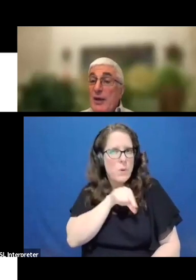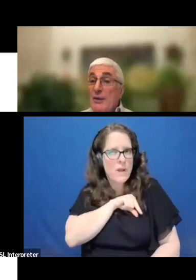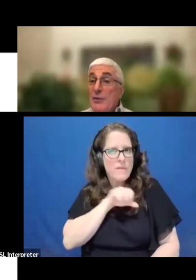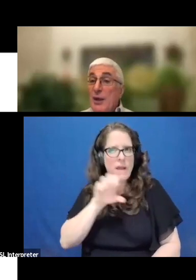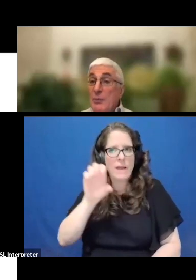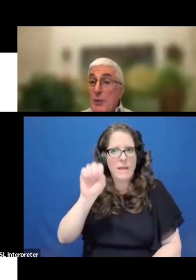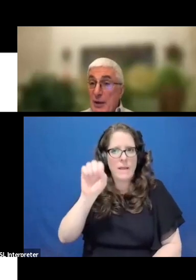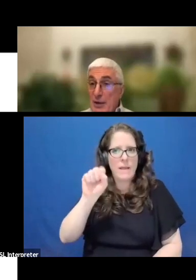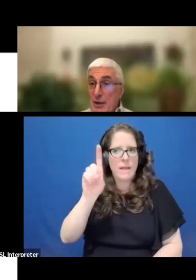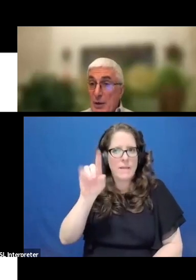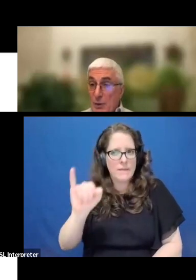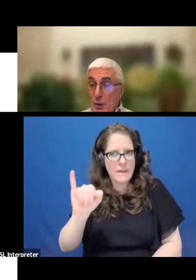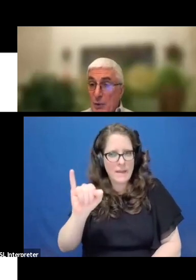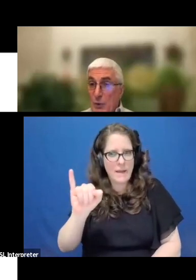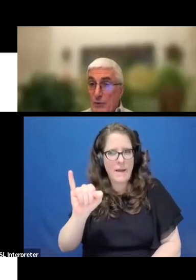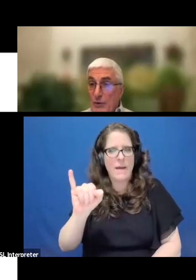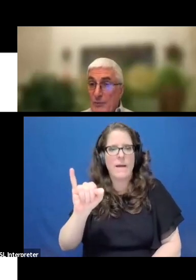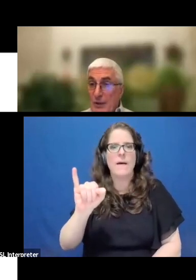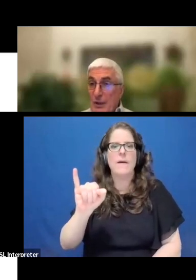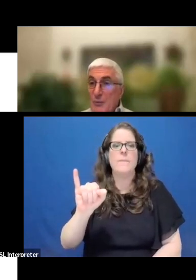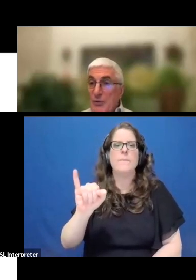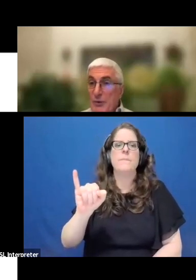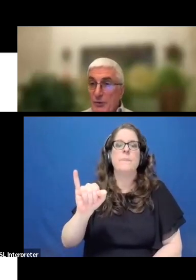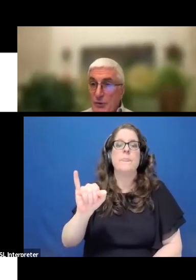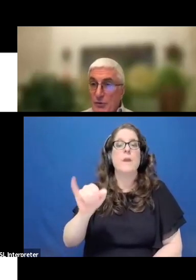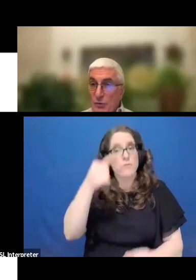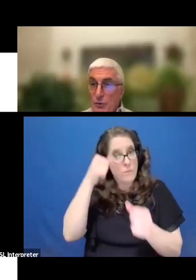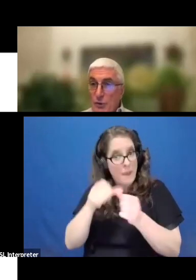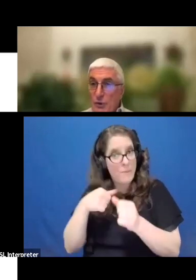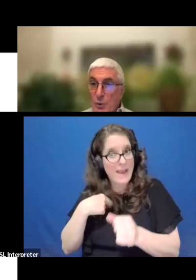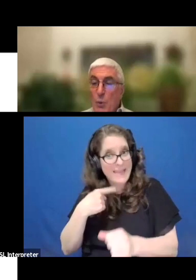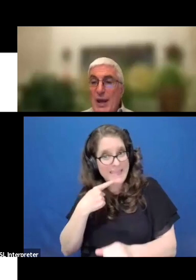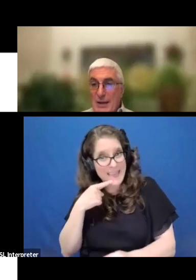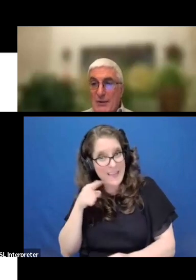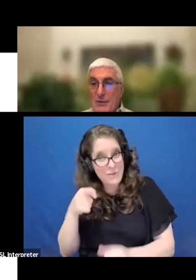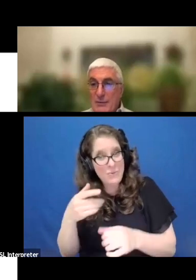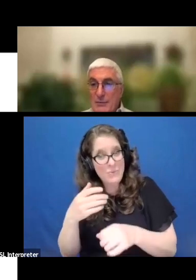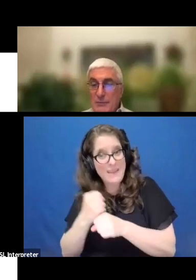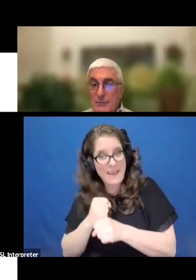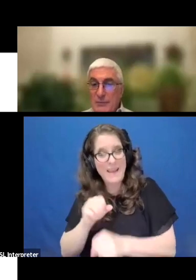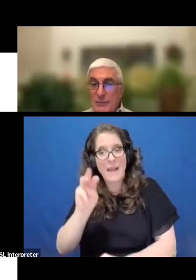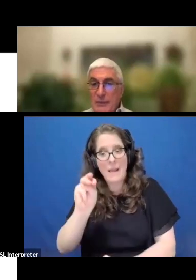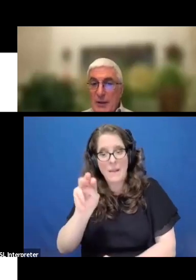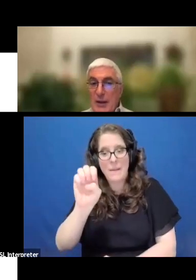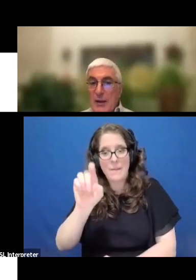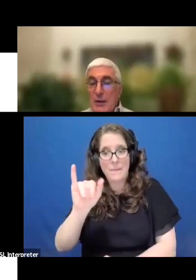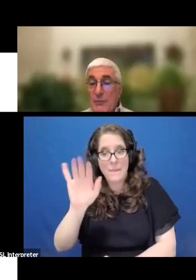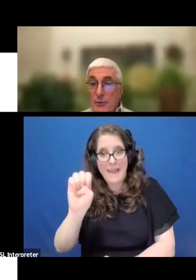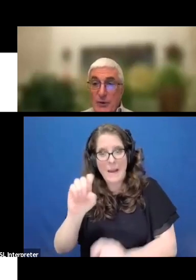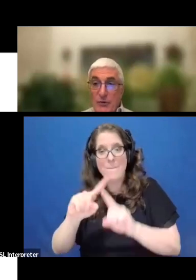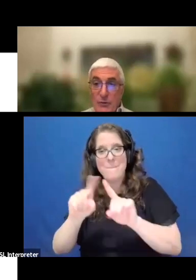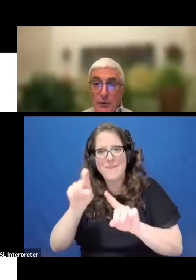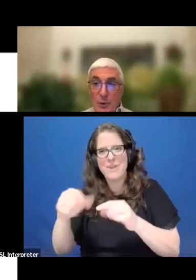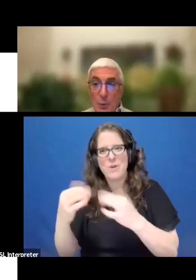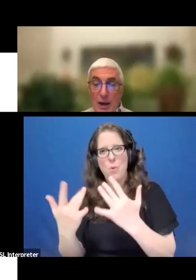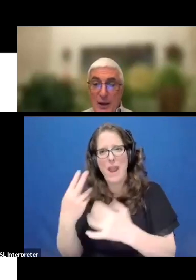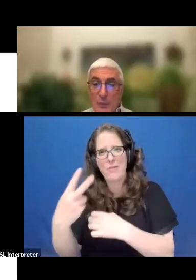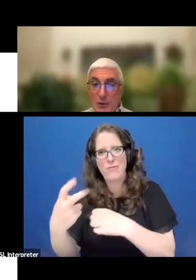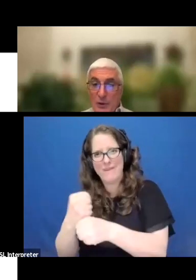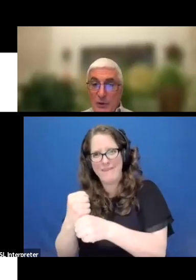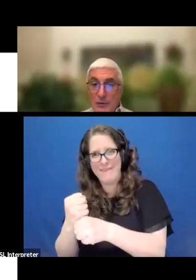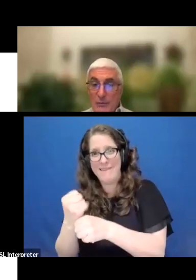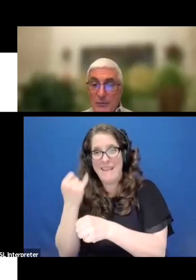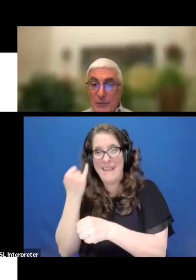we said you get Medicare along with it, but there's a 2-year wait. If you're in the 2-year